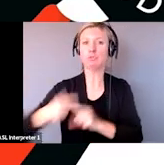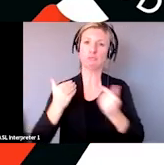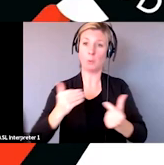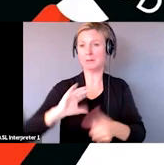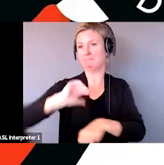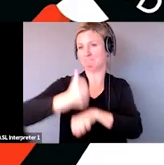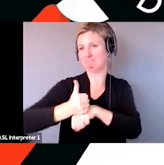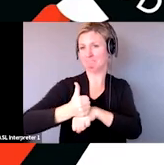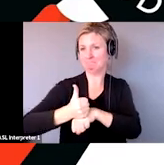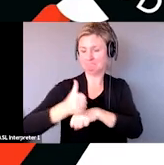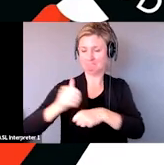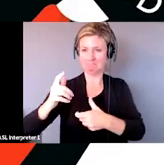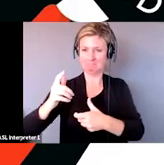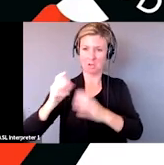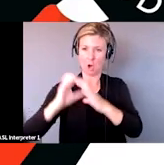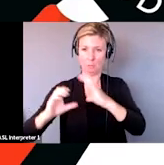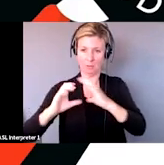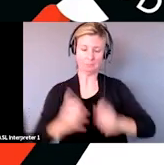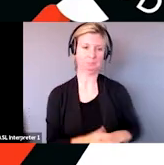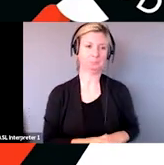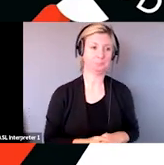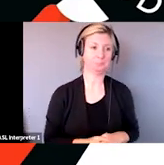The copyright, once